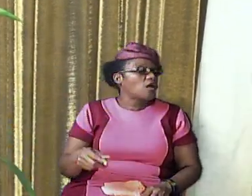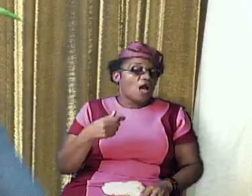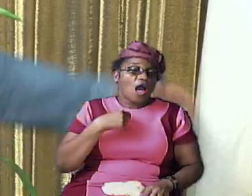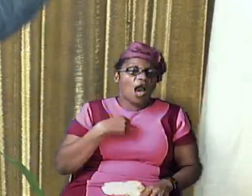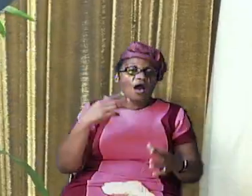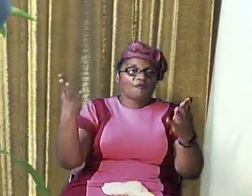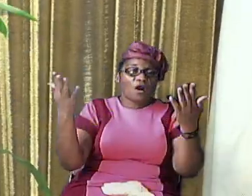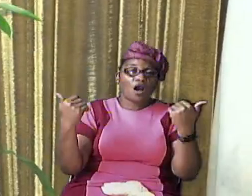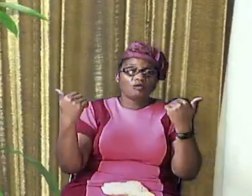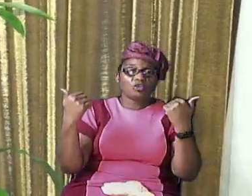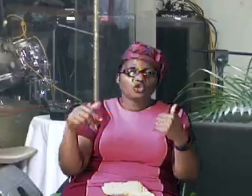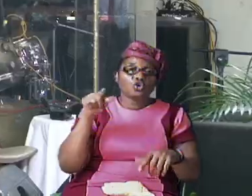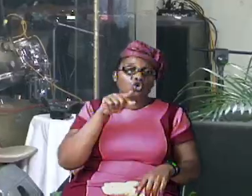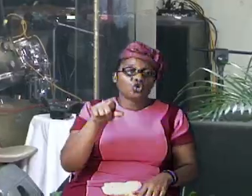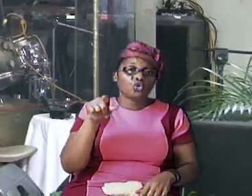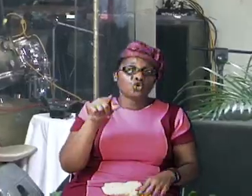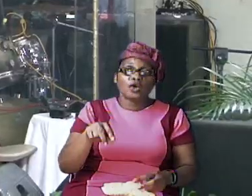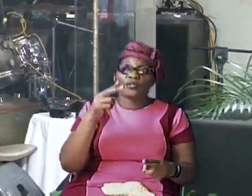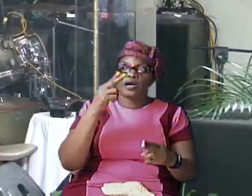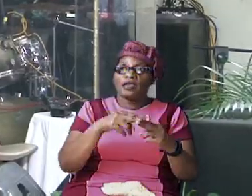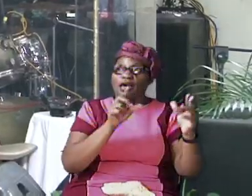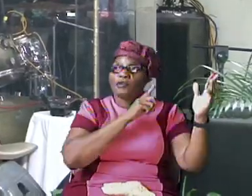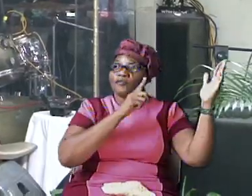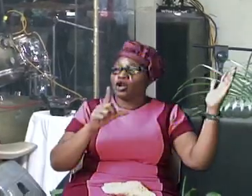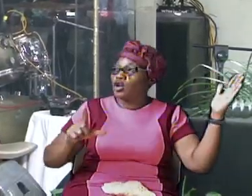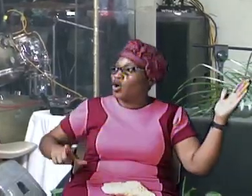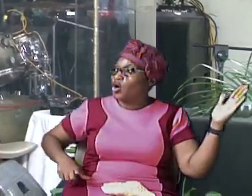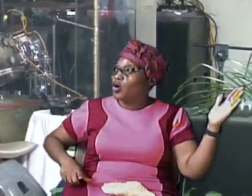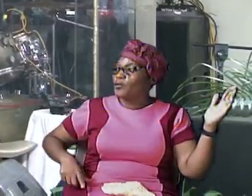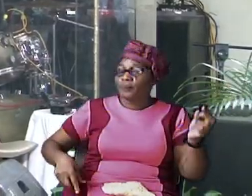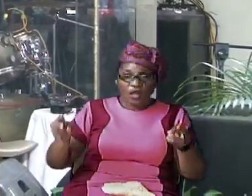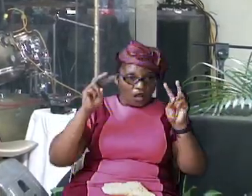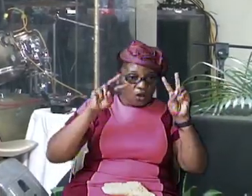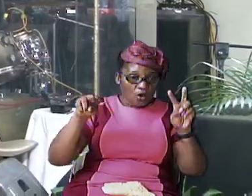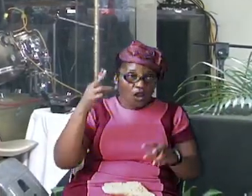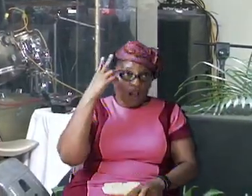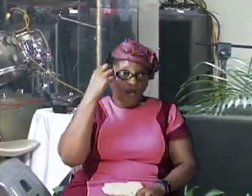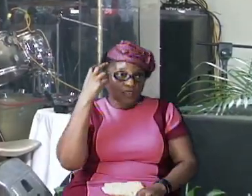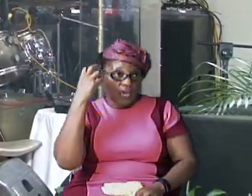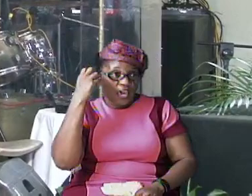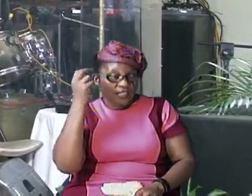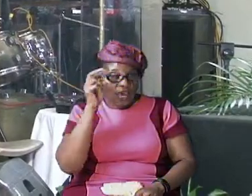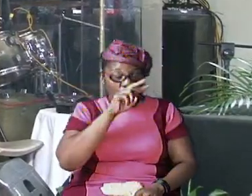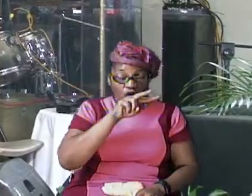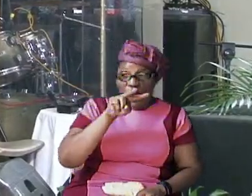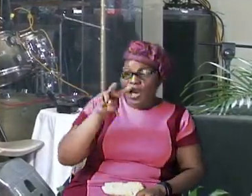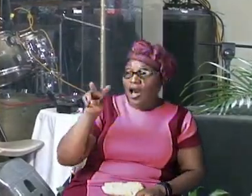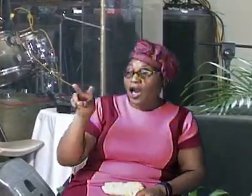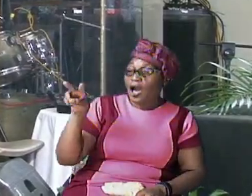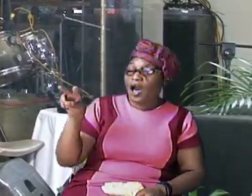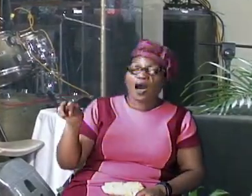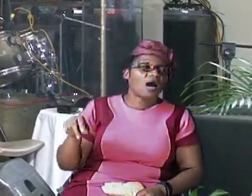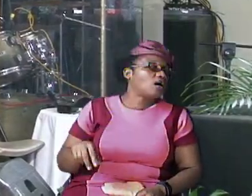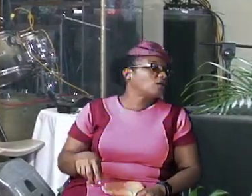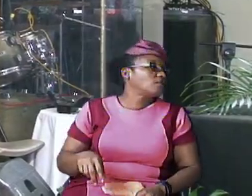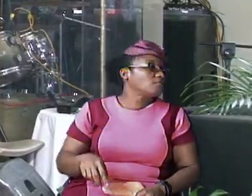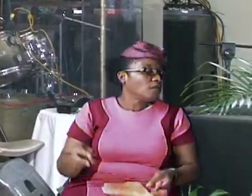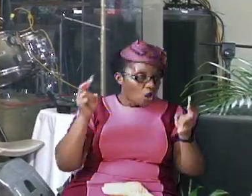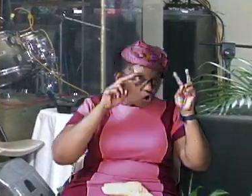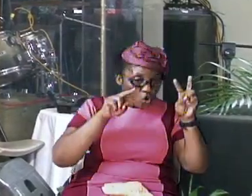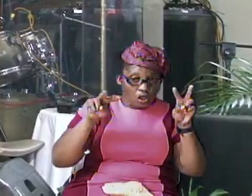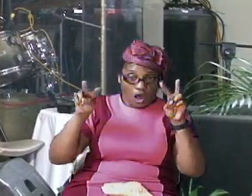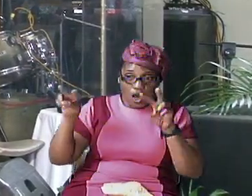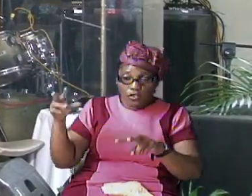out. Coming to you in the name of the Lord. Look out, Satan, look out. One more